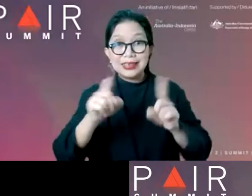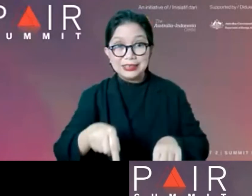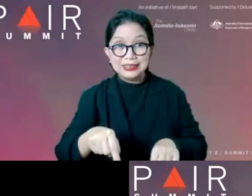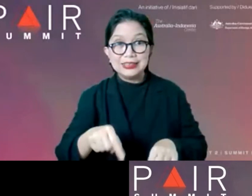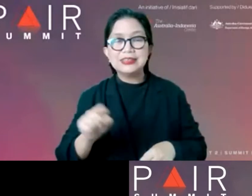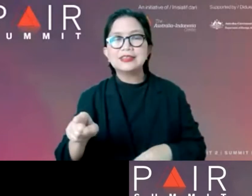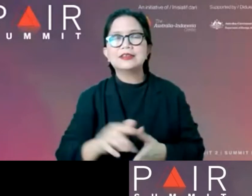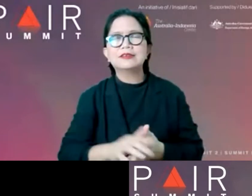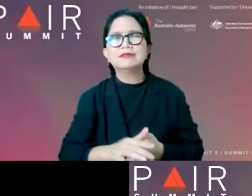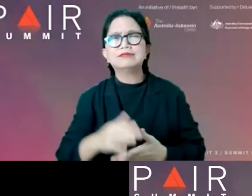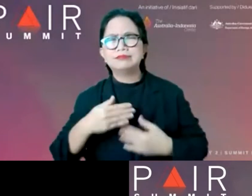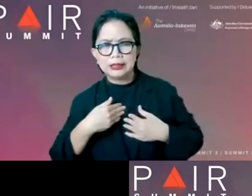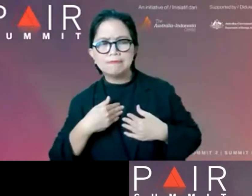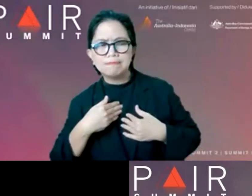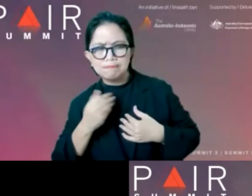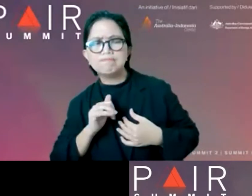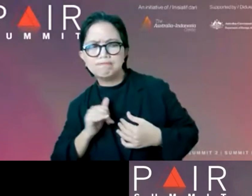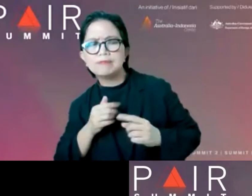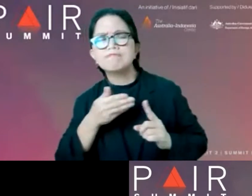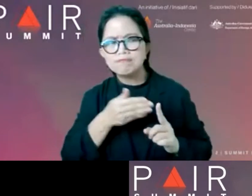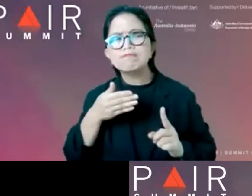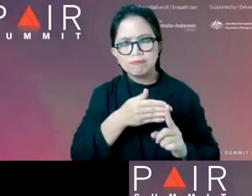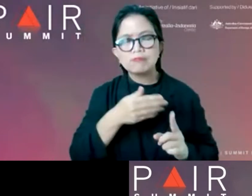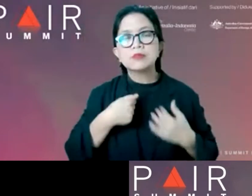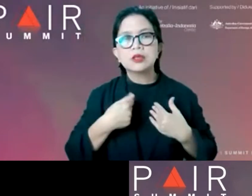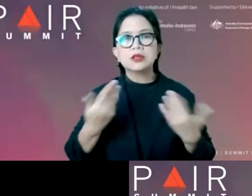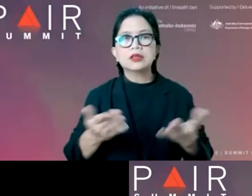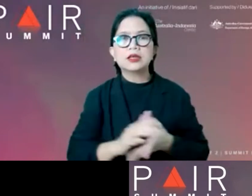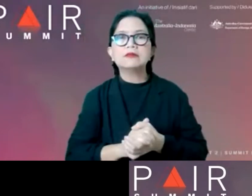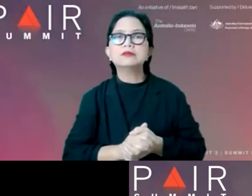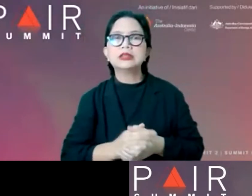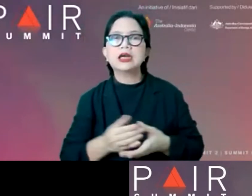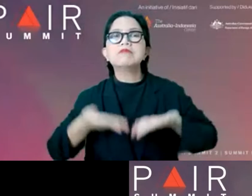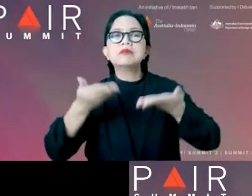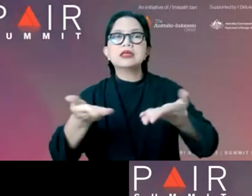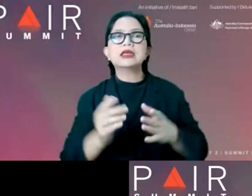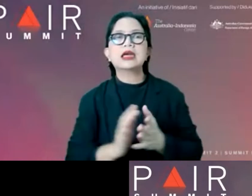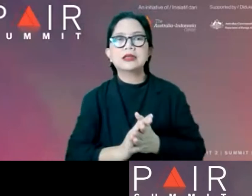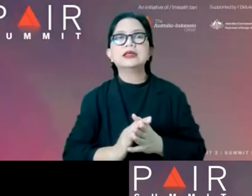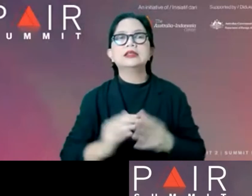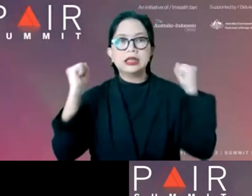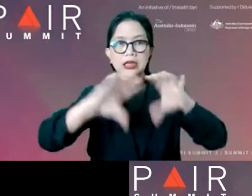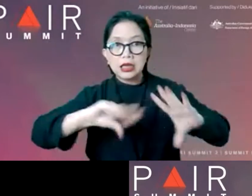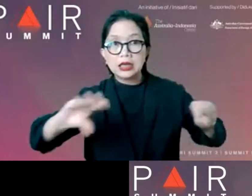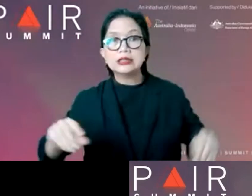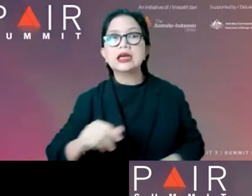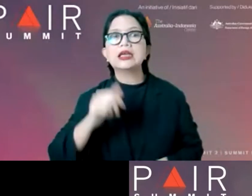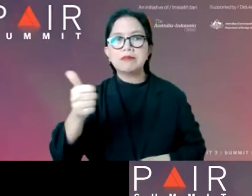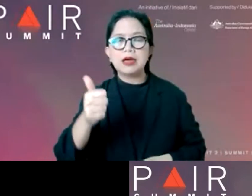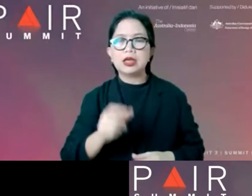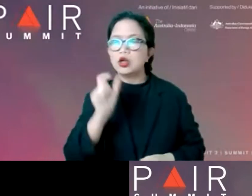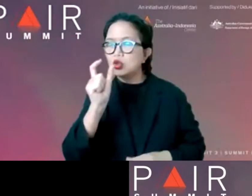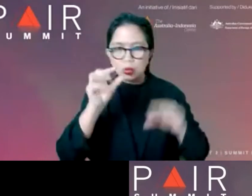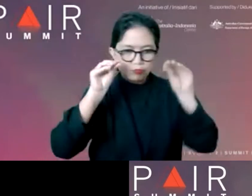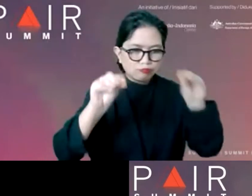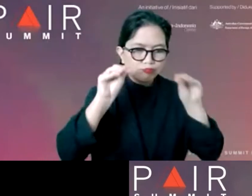enough resources to implement, to train the employees, the health workers, so that they